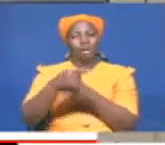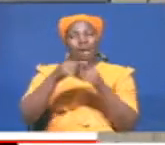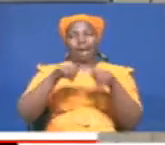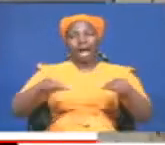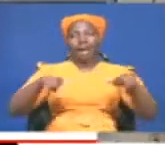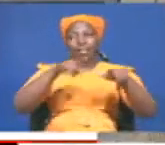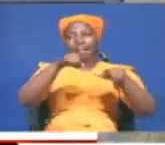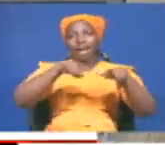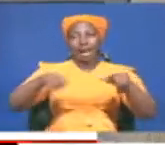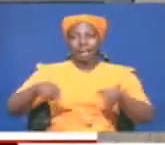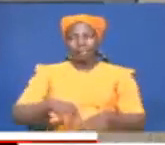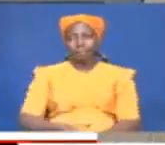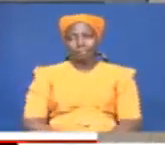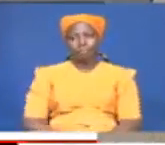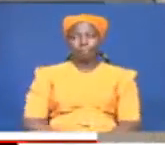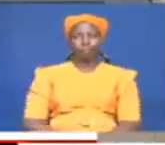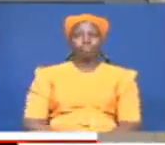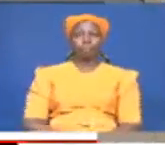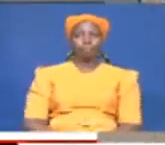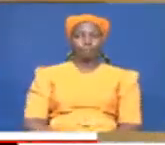Said for Easy Friday.